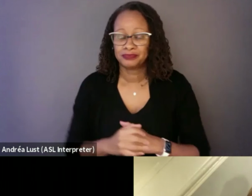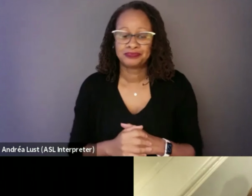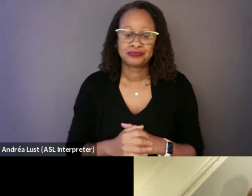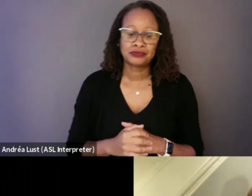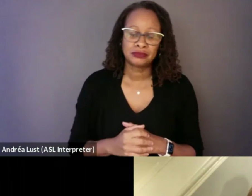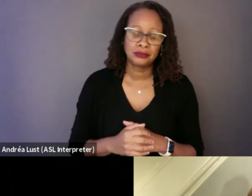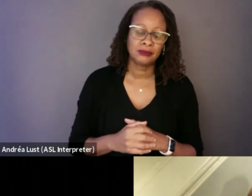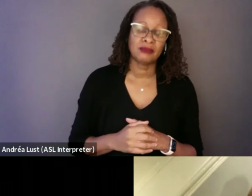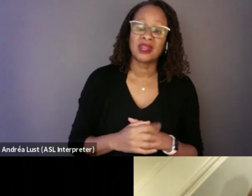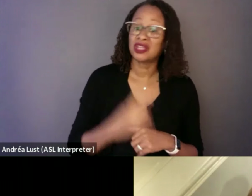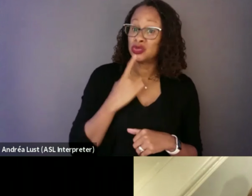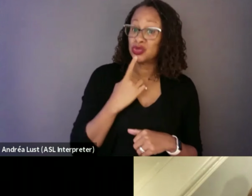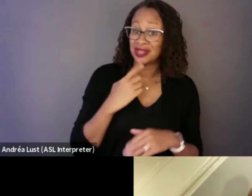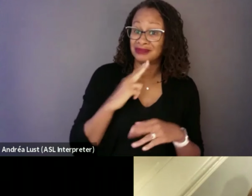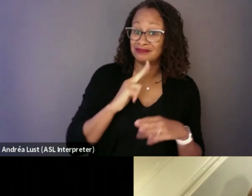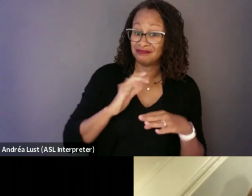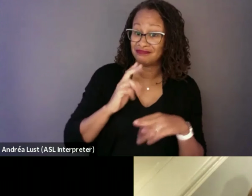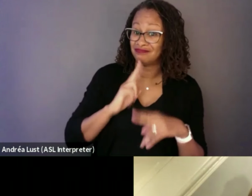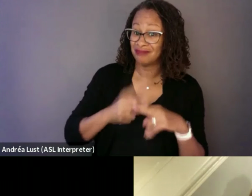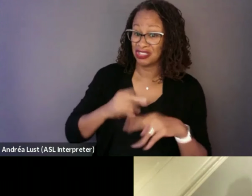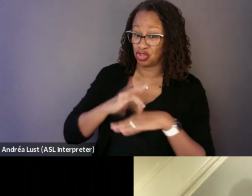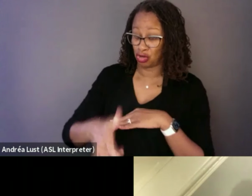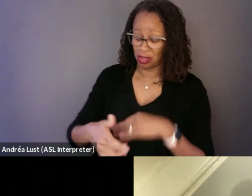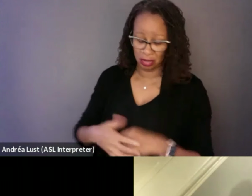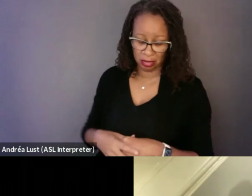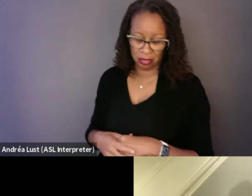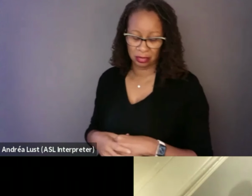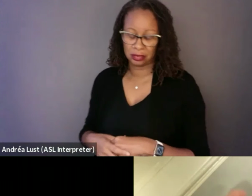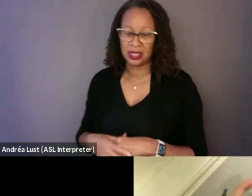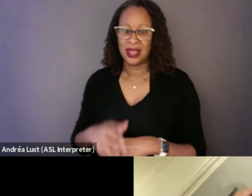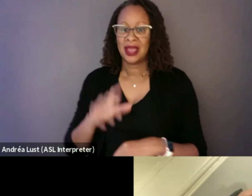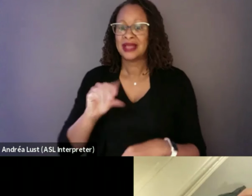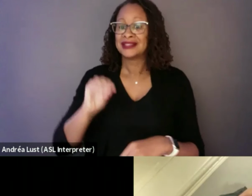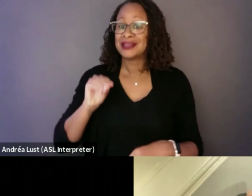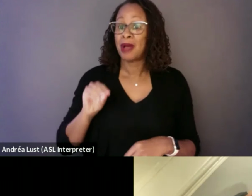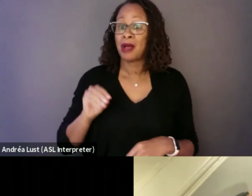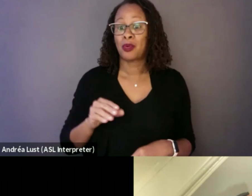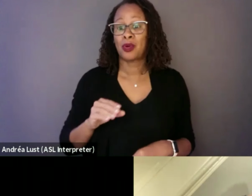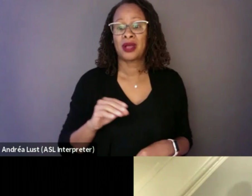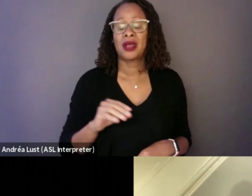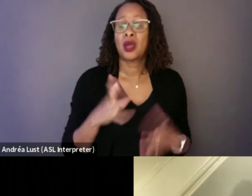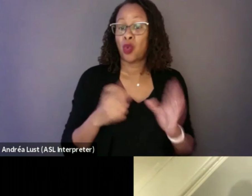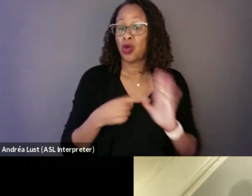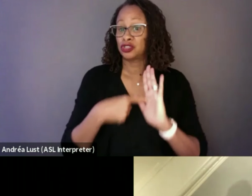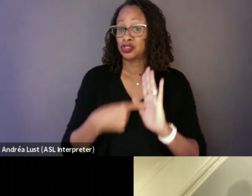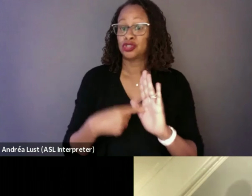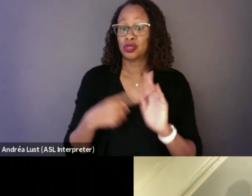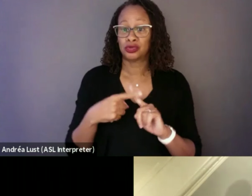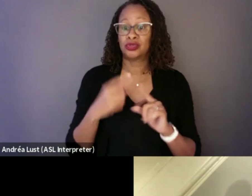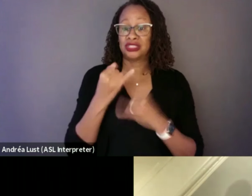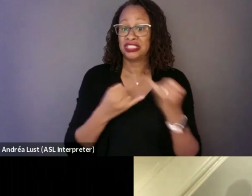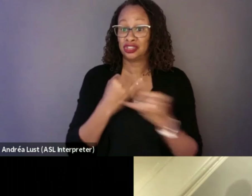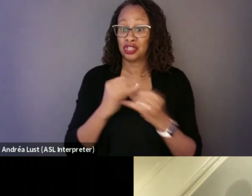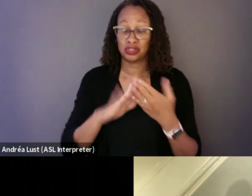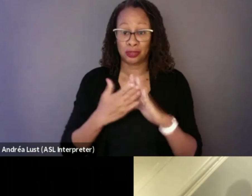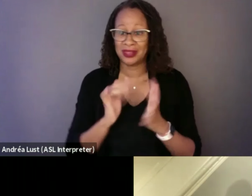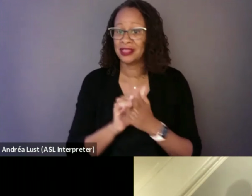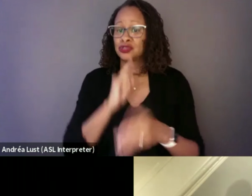you mentioned earlier that Zimbabwe wanted to really demonstrate to the international community that this was a